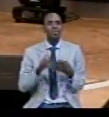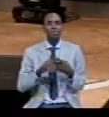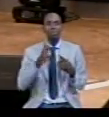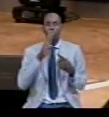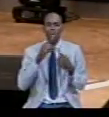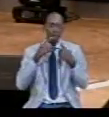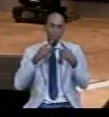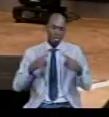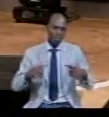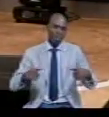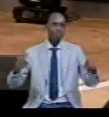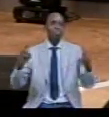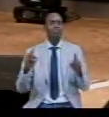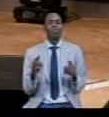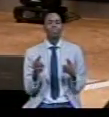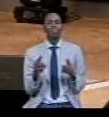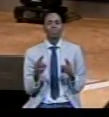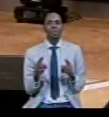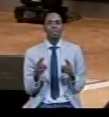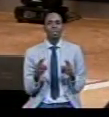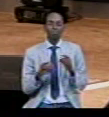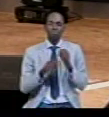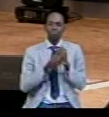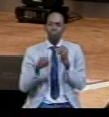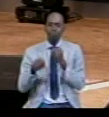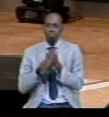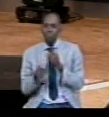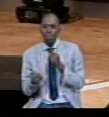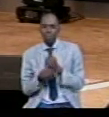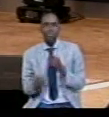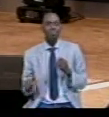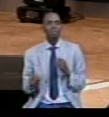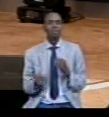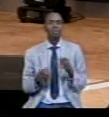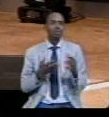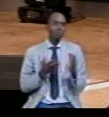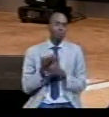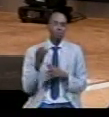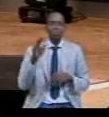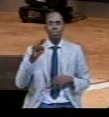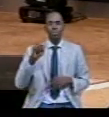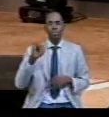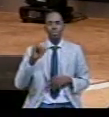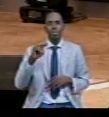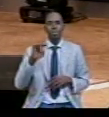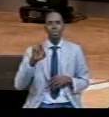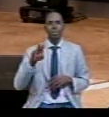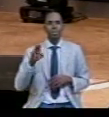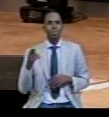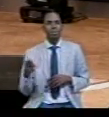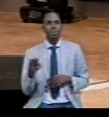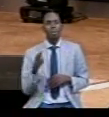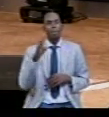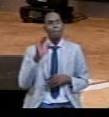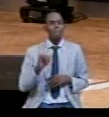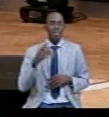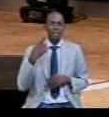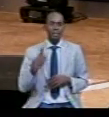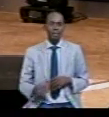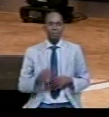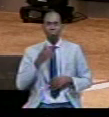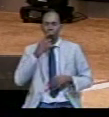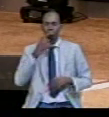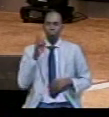proclaimed, announced, and published through Nineveh by the decree of